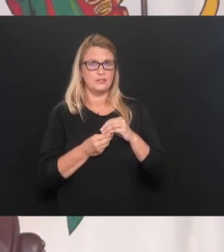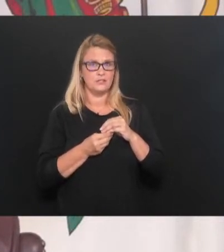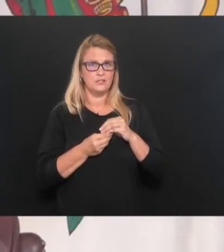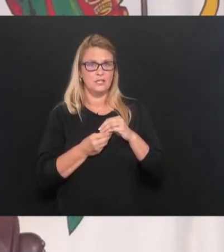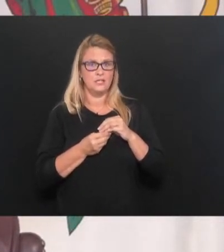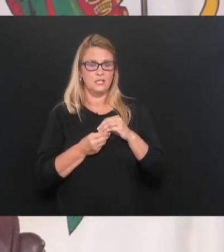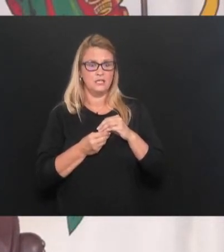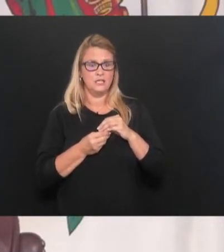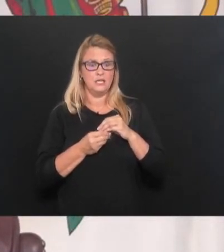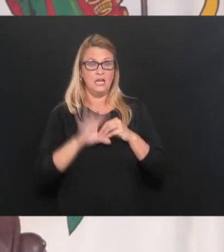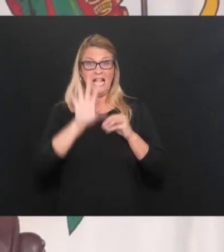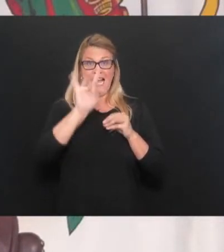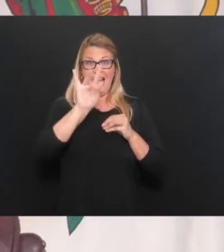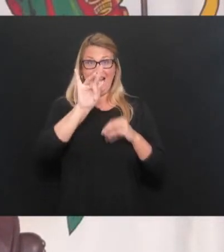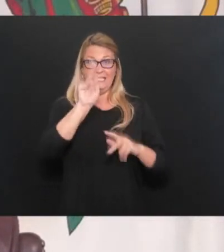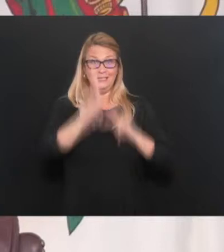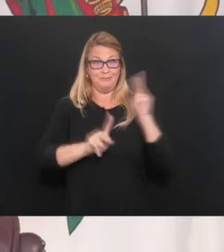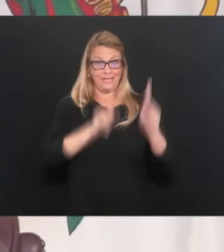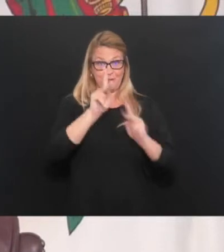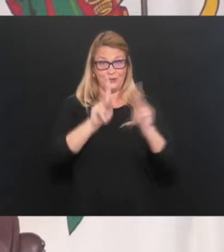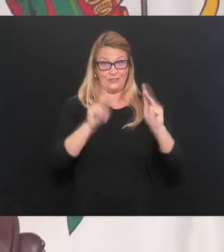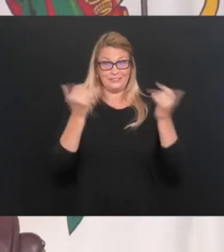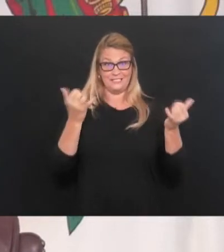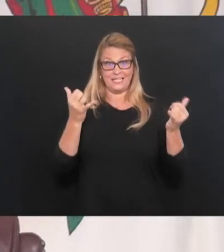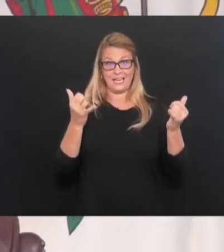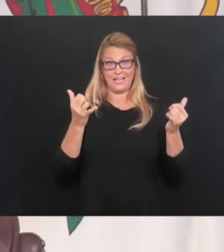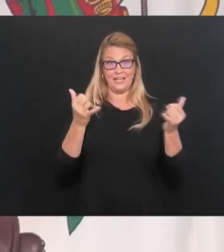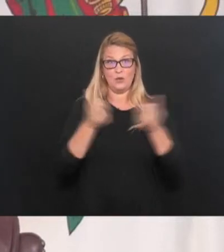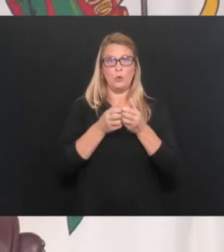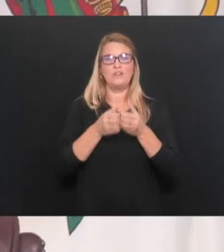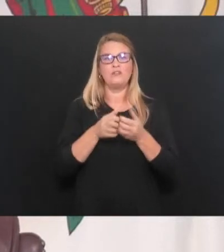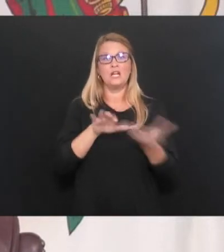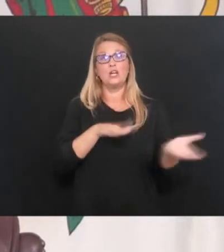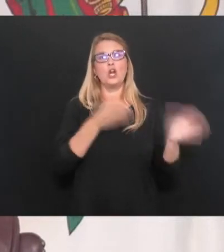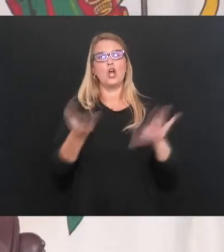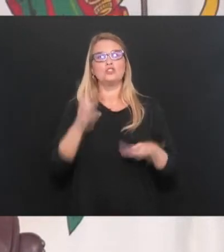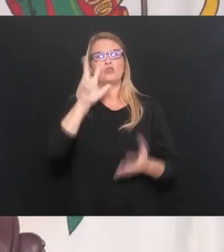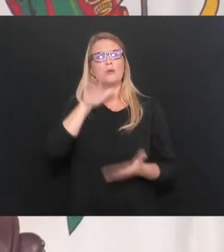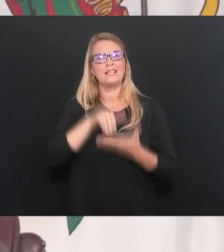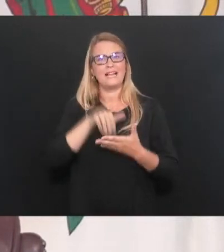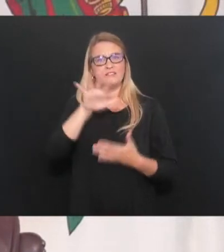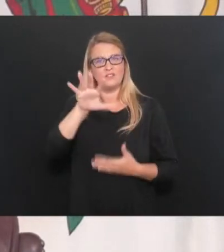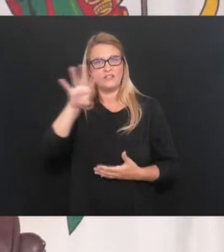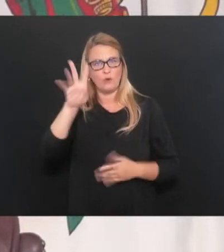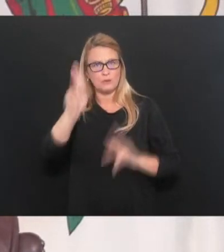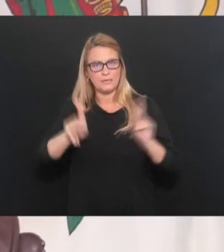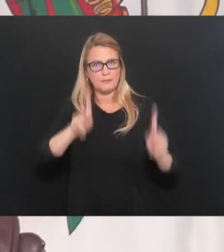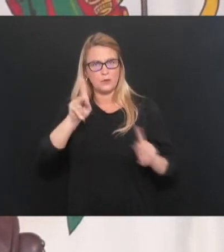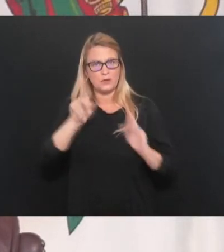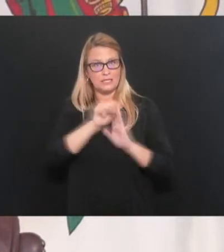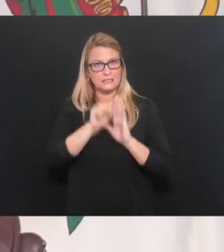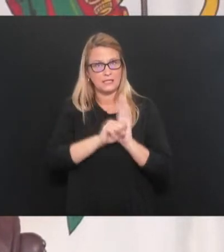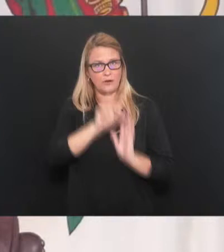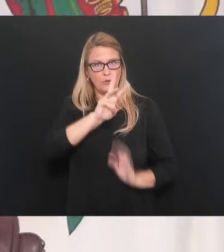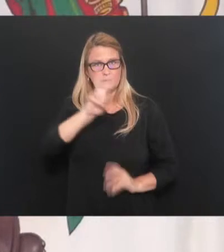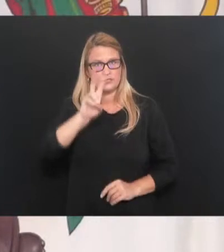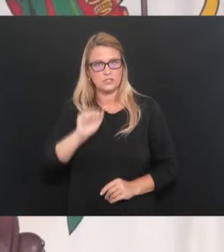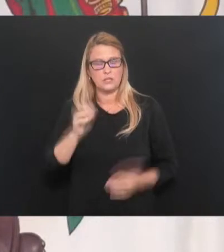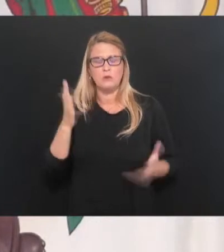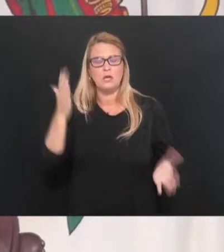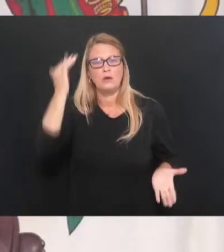we read 18 people today. We've lost 3,054 people in the state of West Virginia. We know